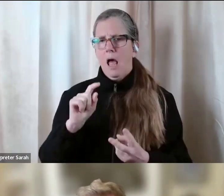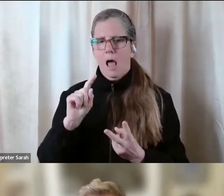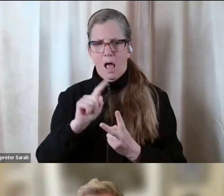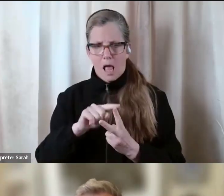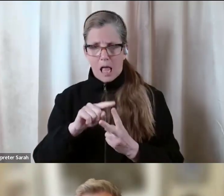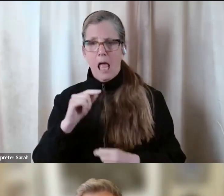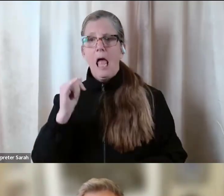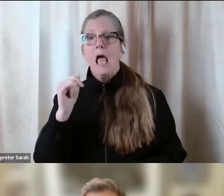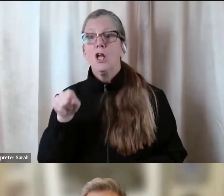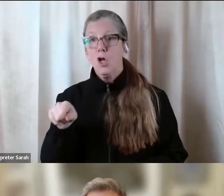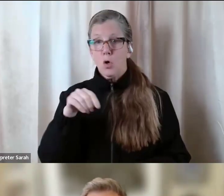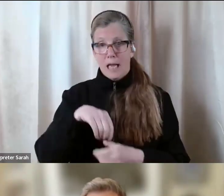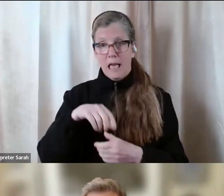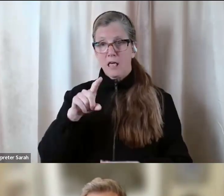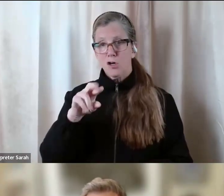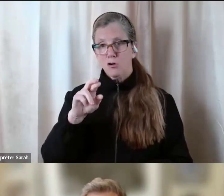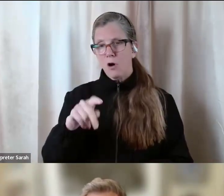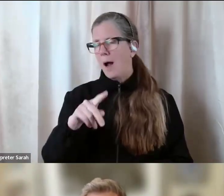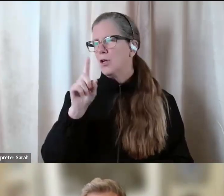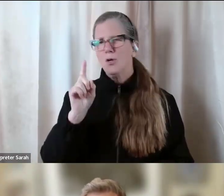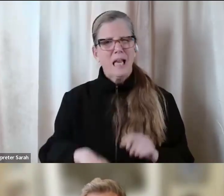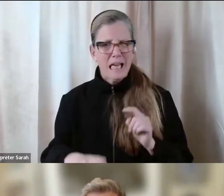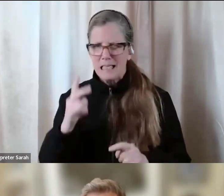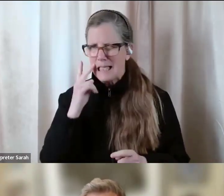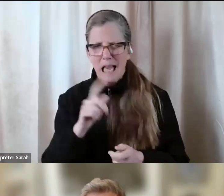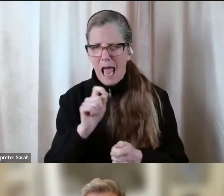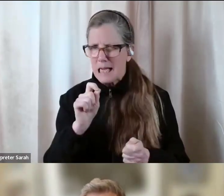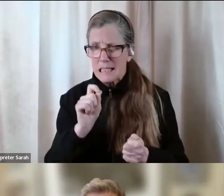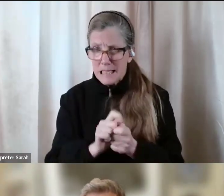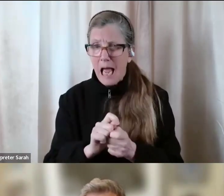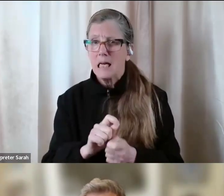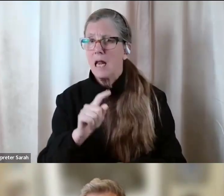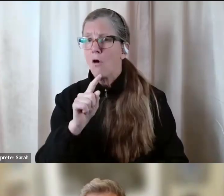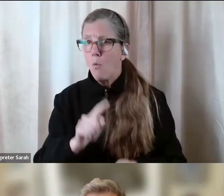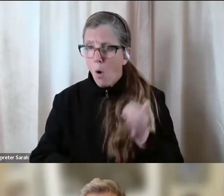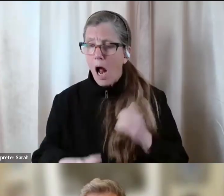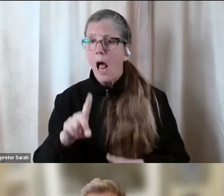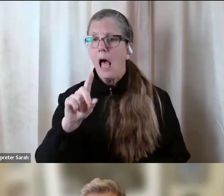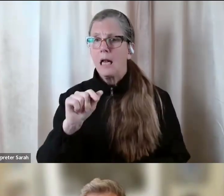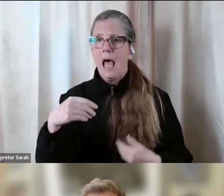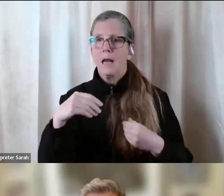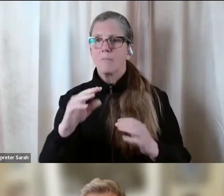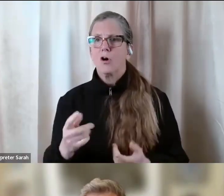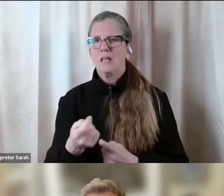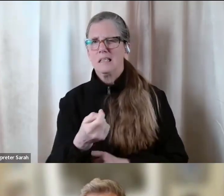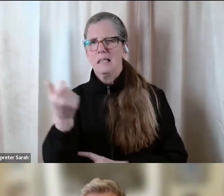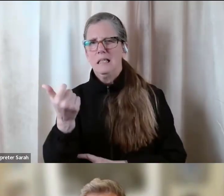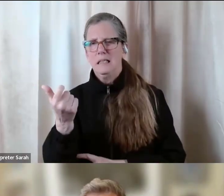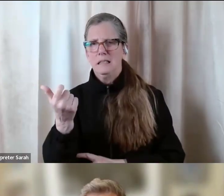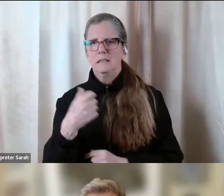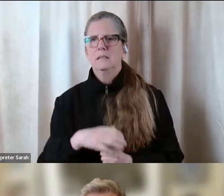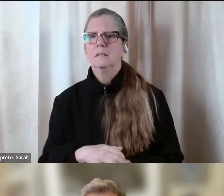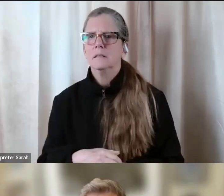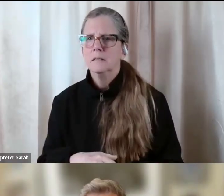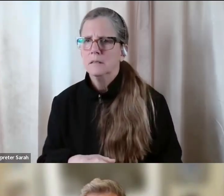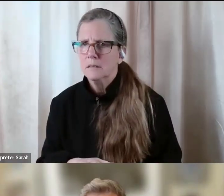Drop won't see exactly what information the data broker deletes kind of on a per identifier basis. This is kind of our first